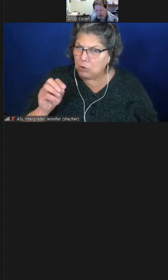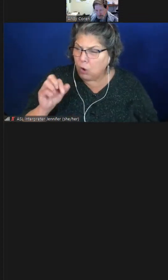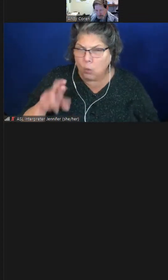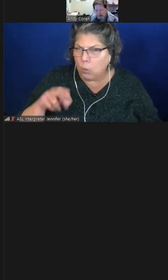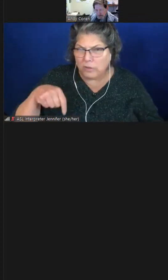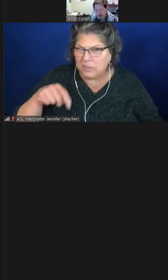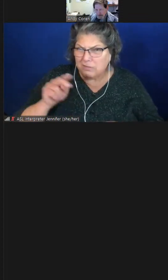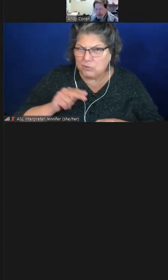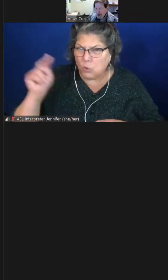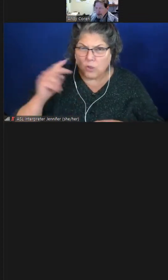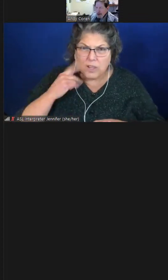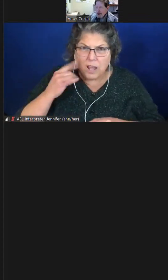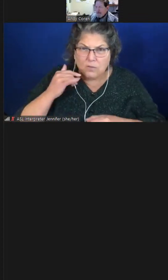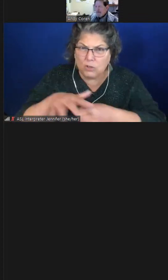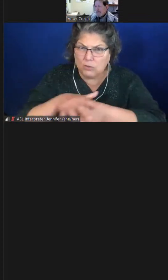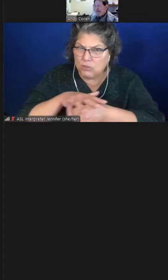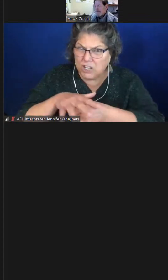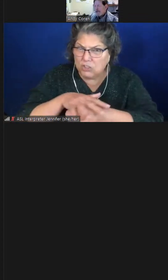least?